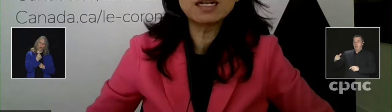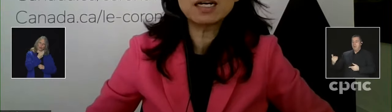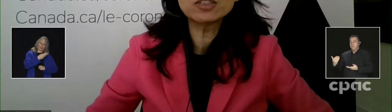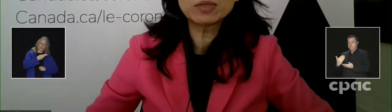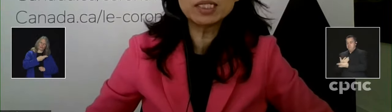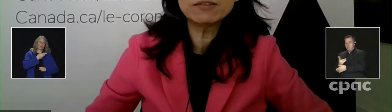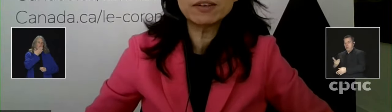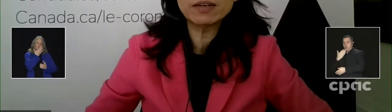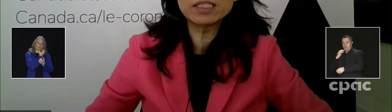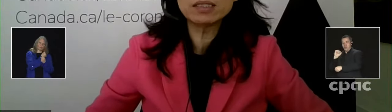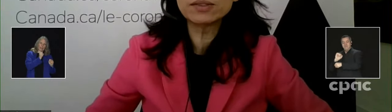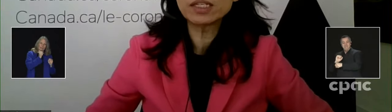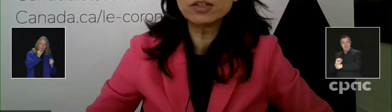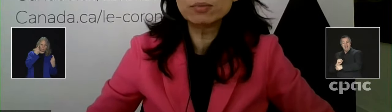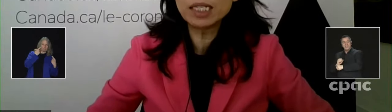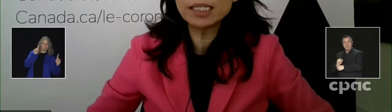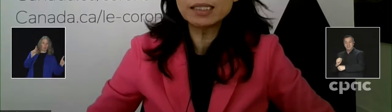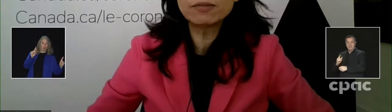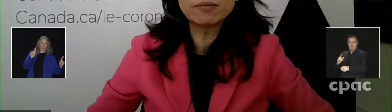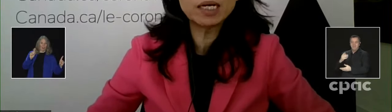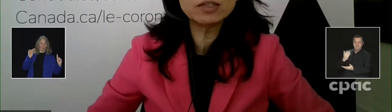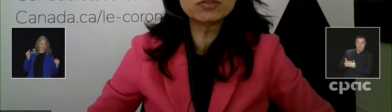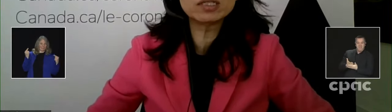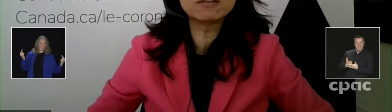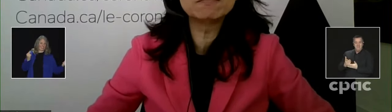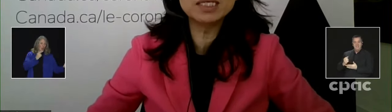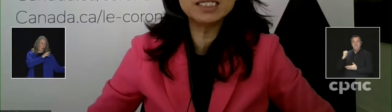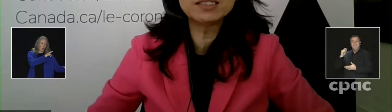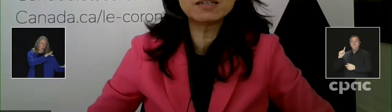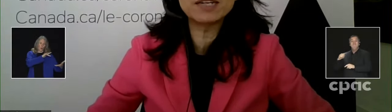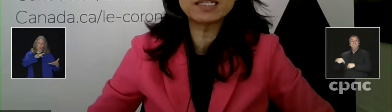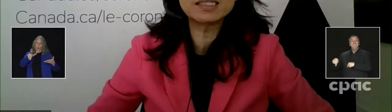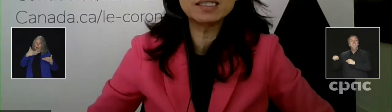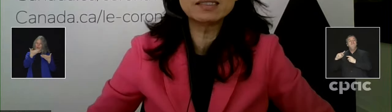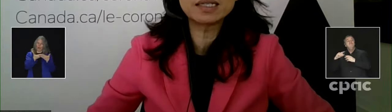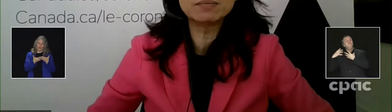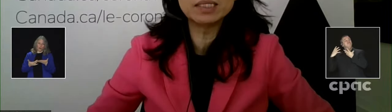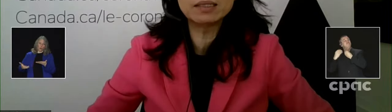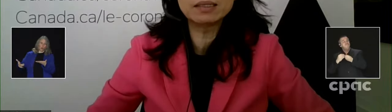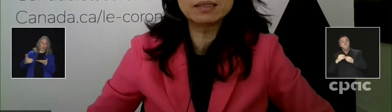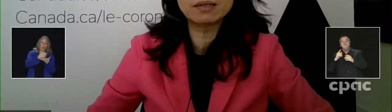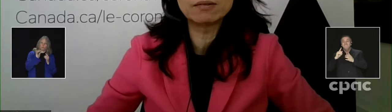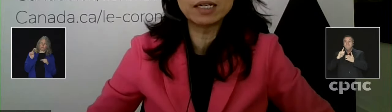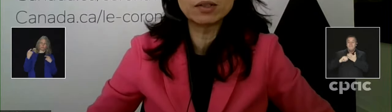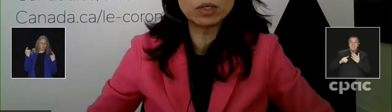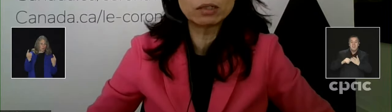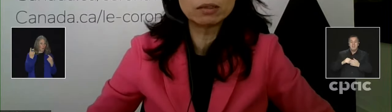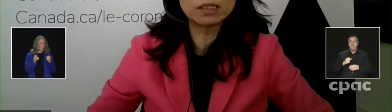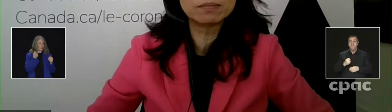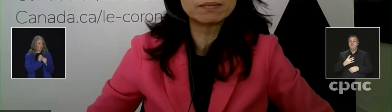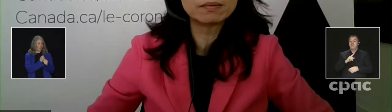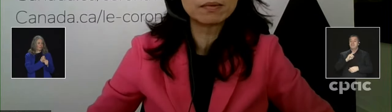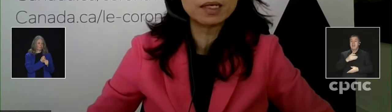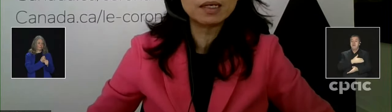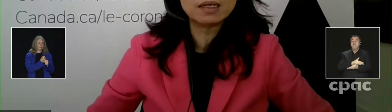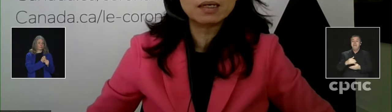based on the large body of evidence accumulated from hundreds of millions of vaccines administered around the